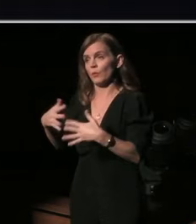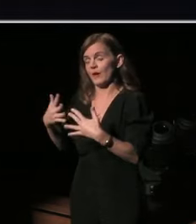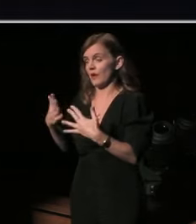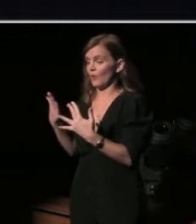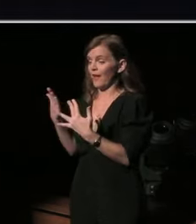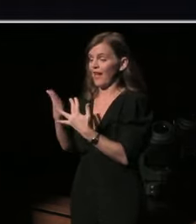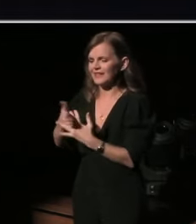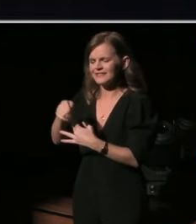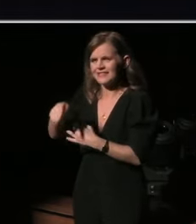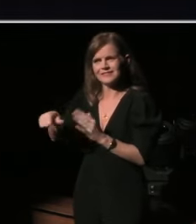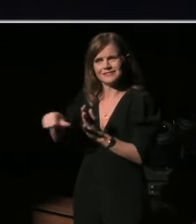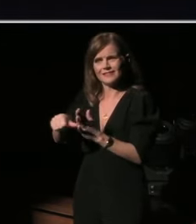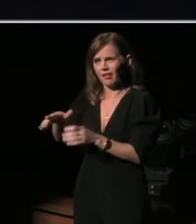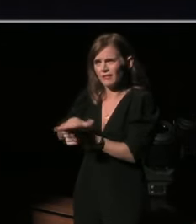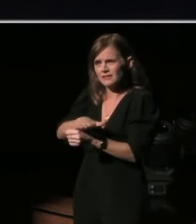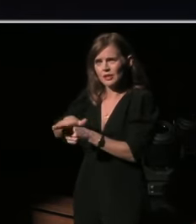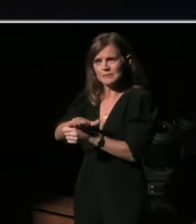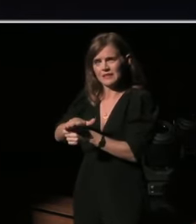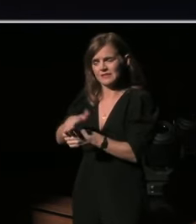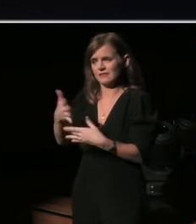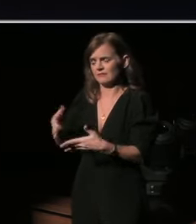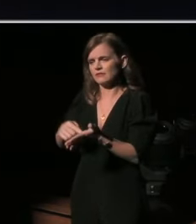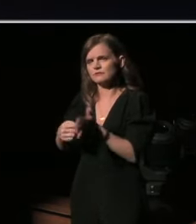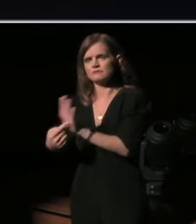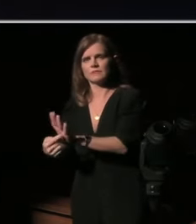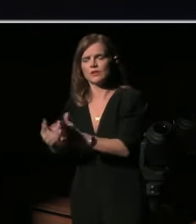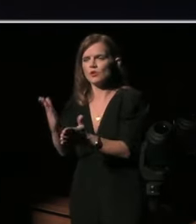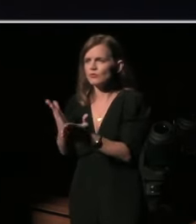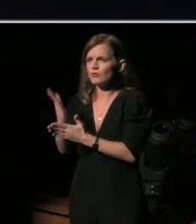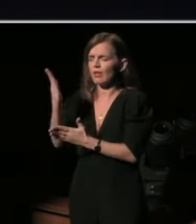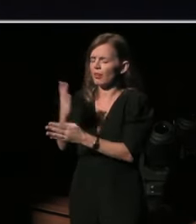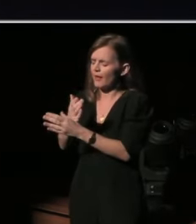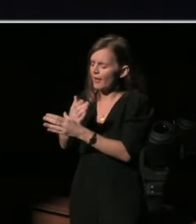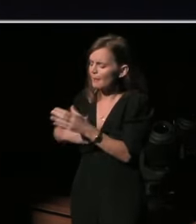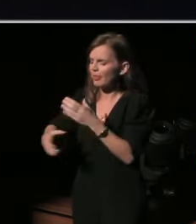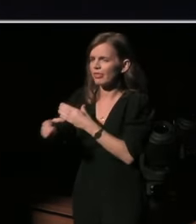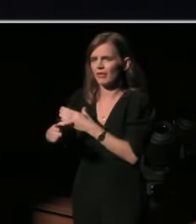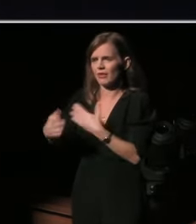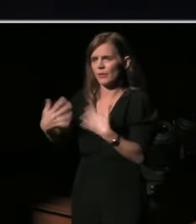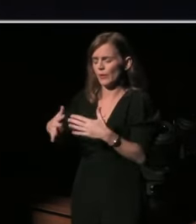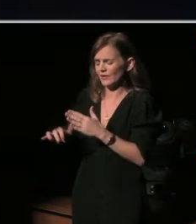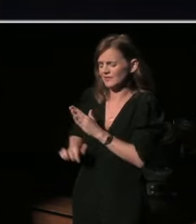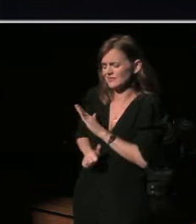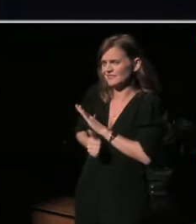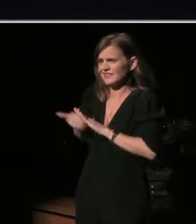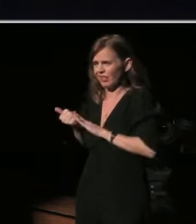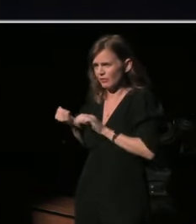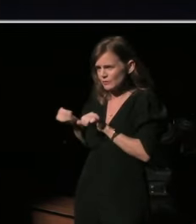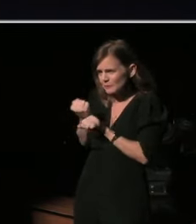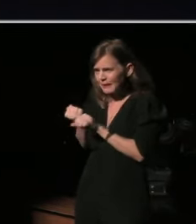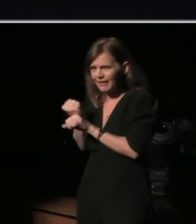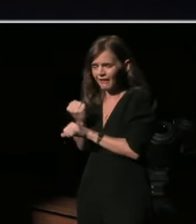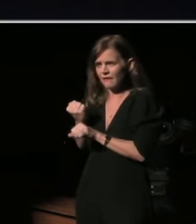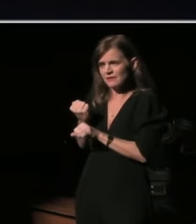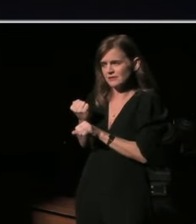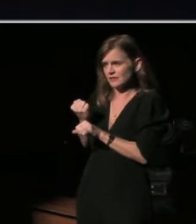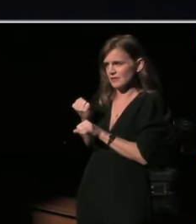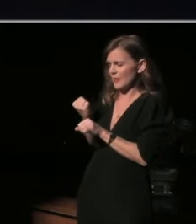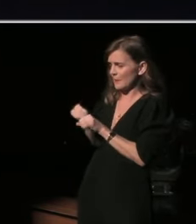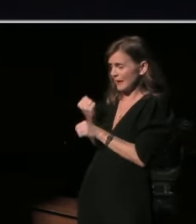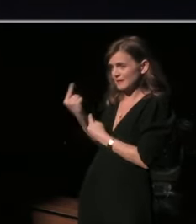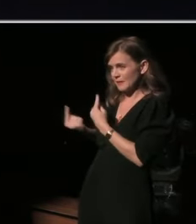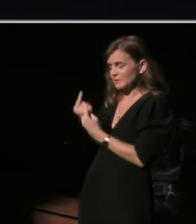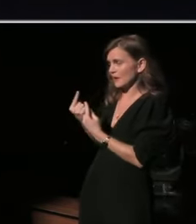incredibly difficult circumstances. Demonstrating real empathy and skill, the makers deserve praise for